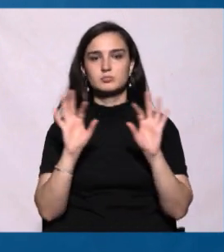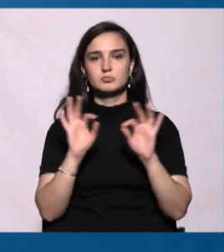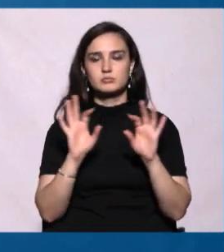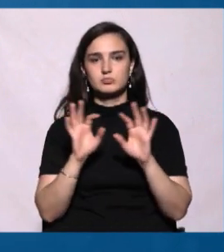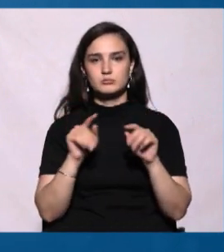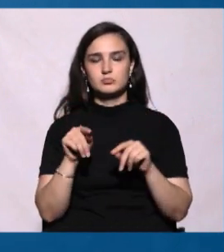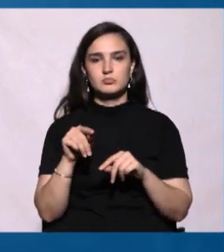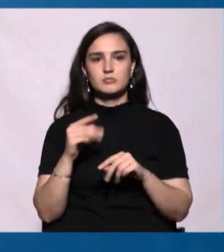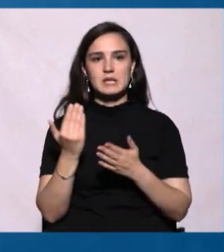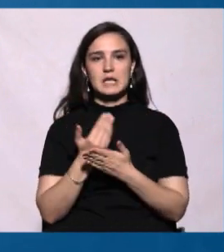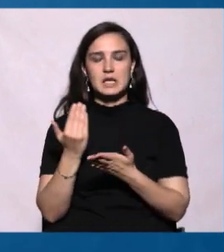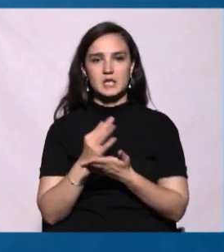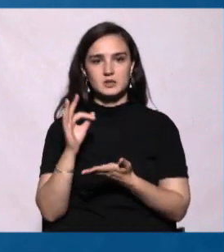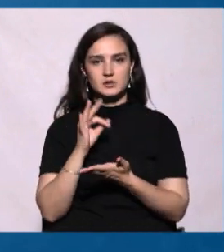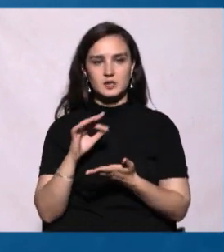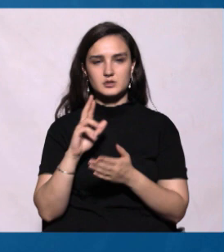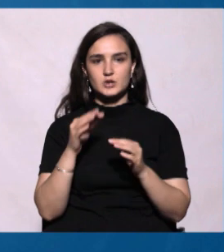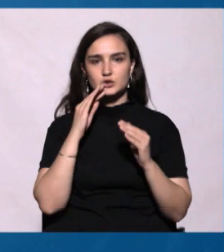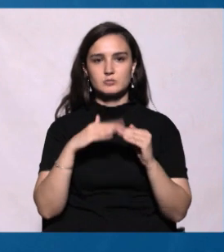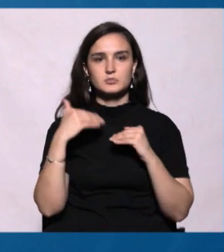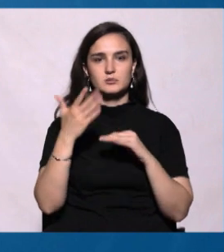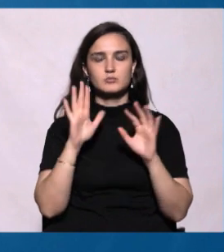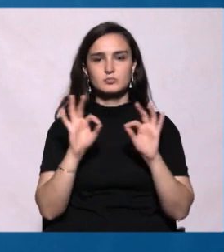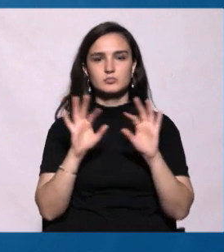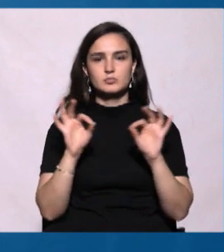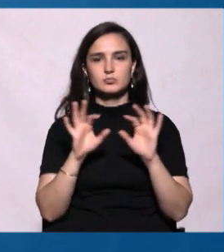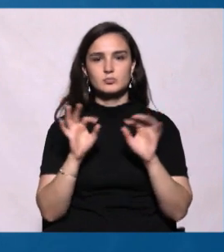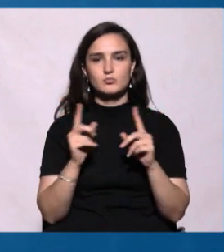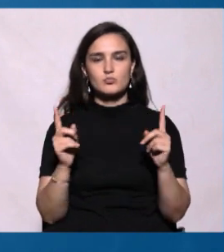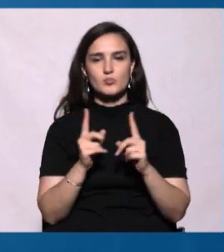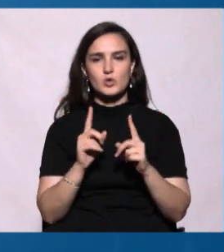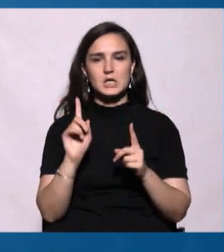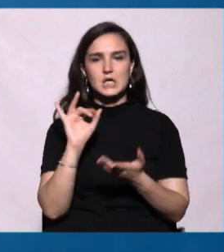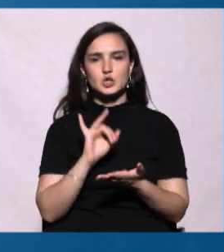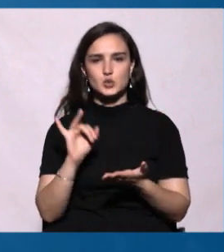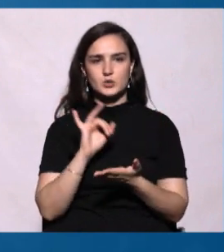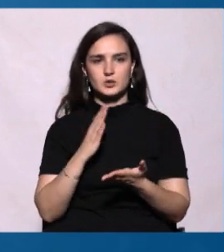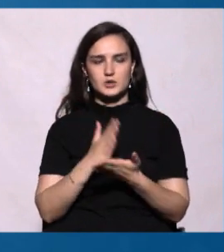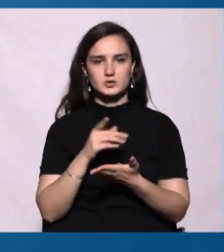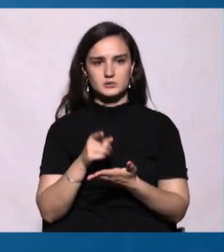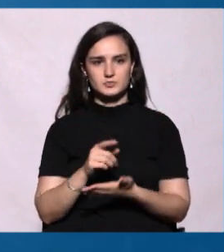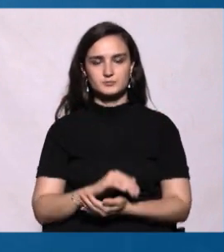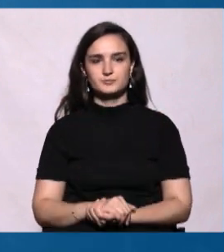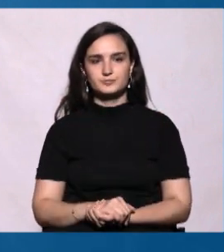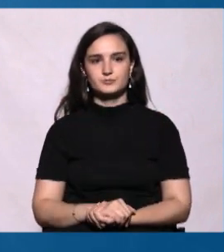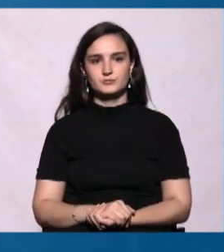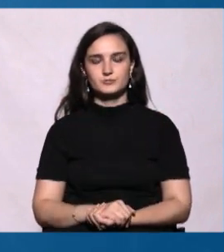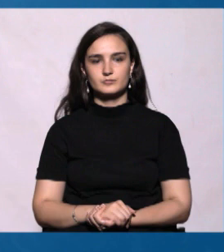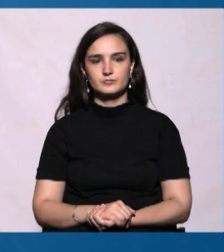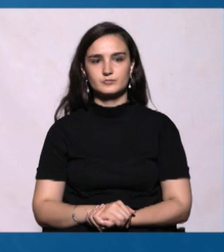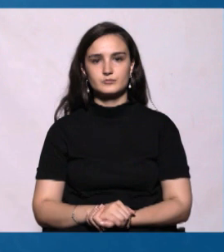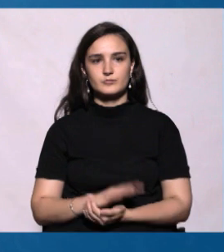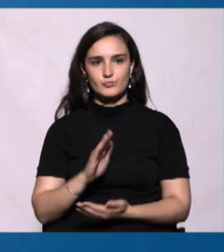about the legend itself. After, we will tell you in short what is the story about. From there, we'll look at some